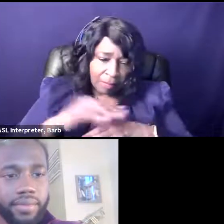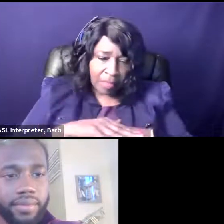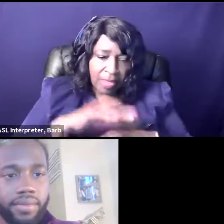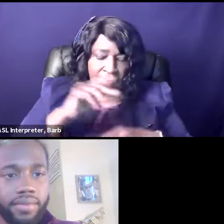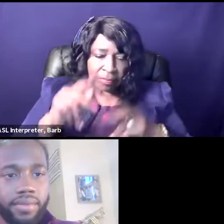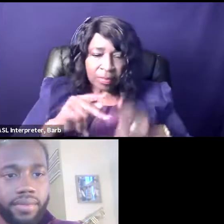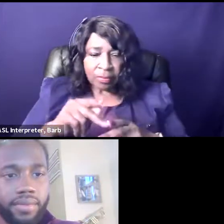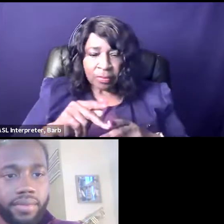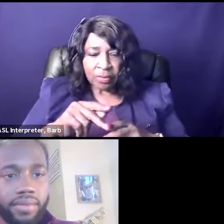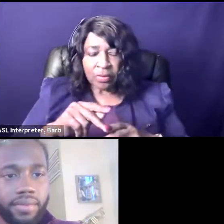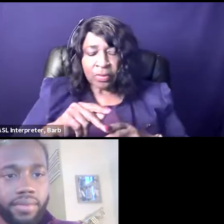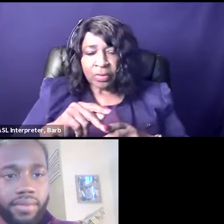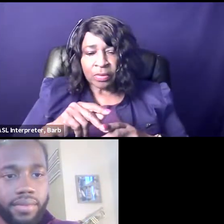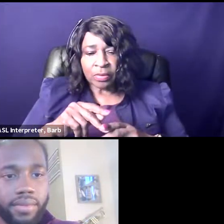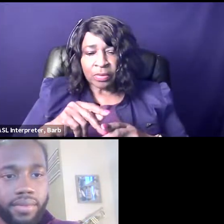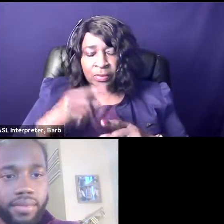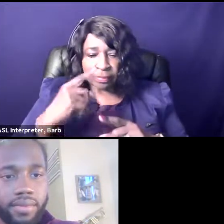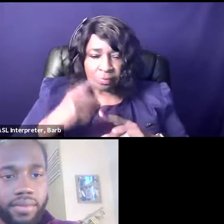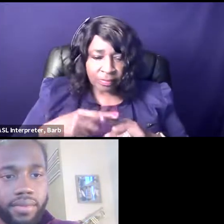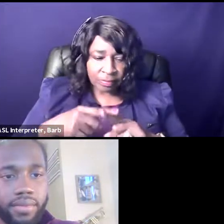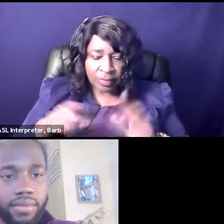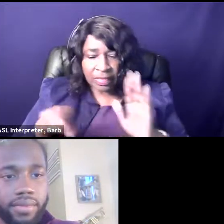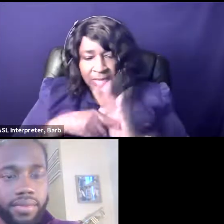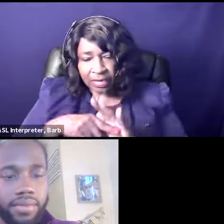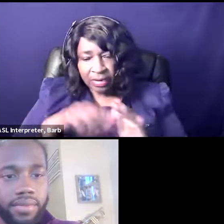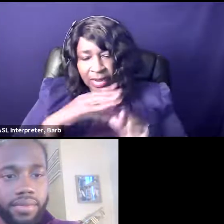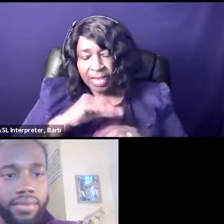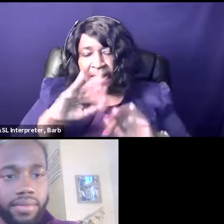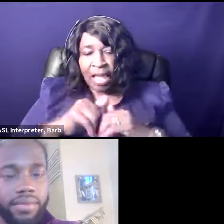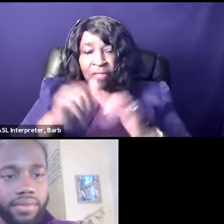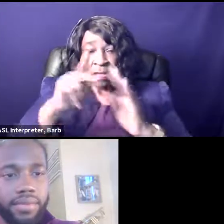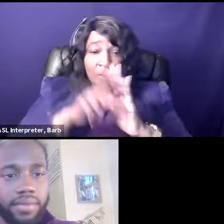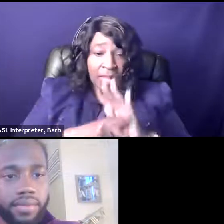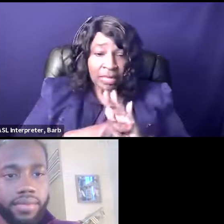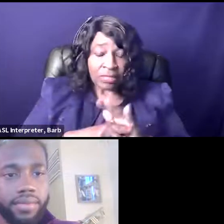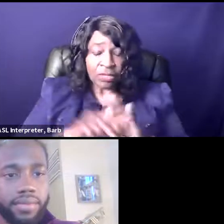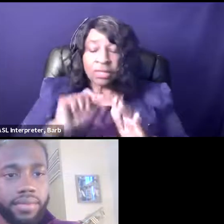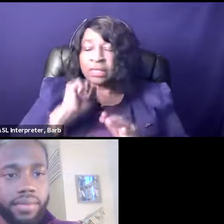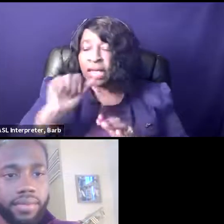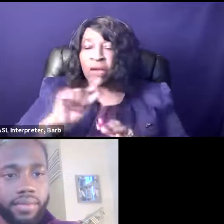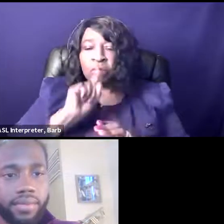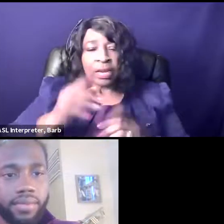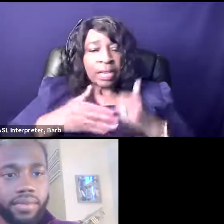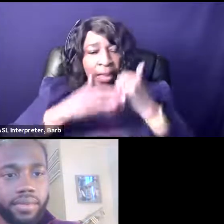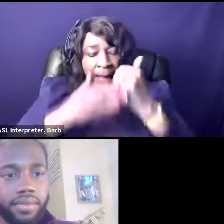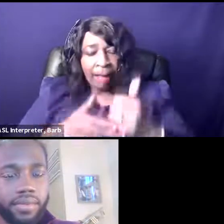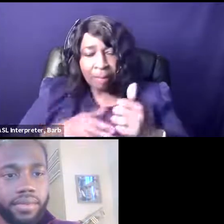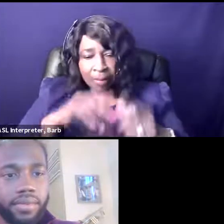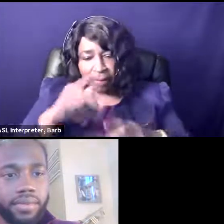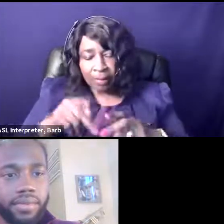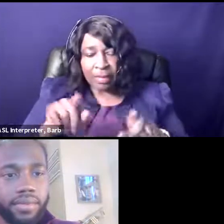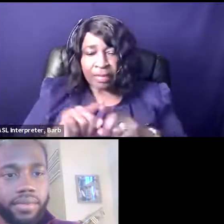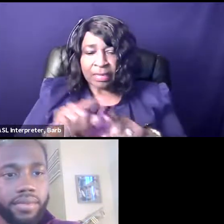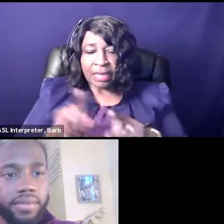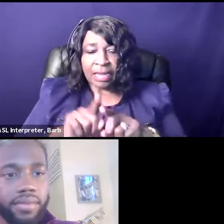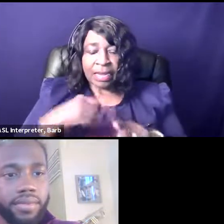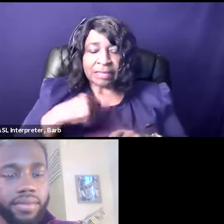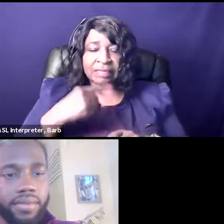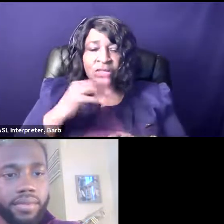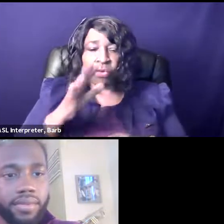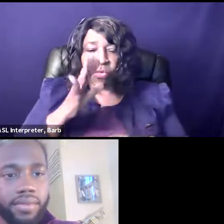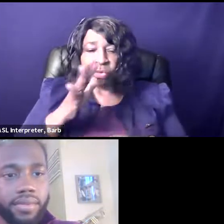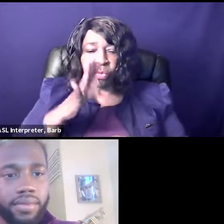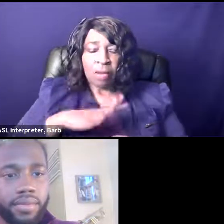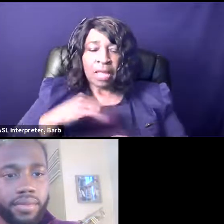negatively, and how the policies were missing the mark to help people. And like I said, the woman I talked to about her anxiety when she saw